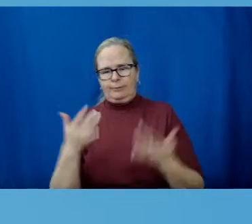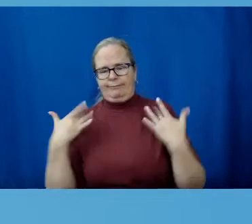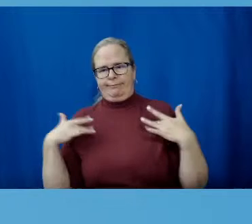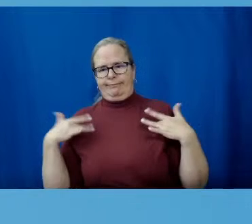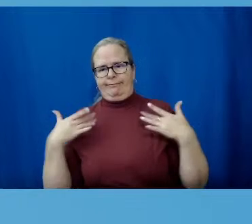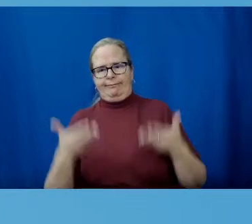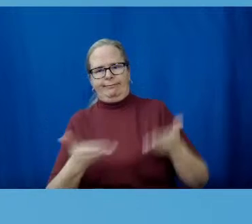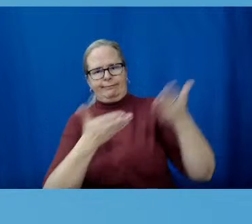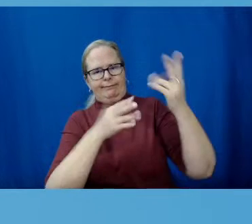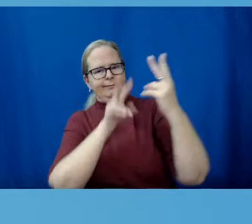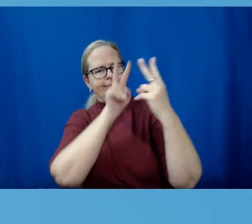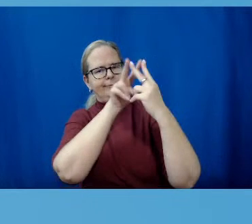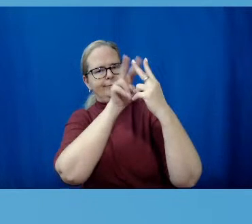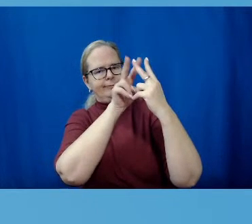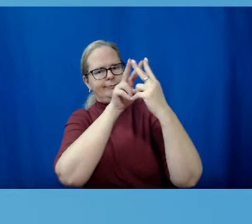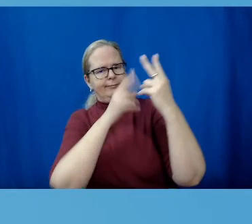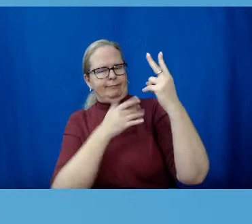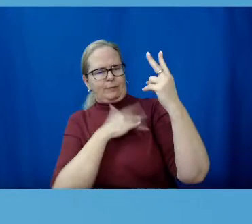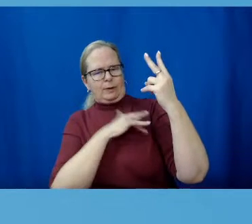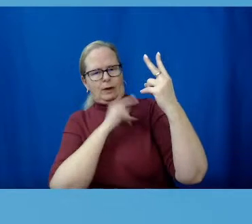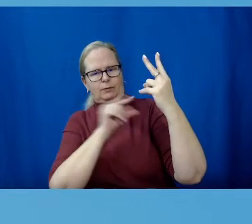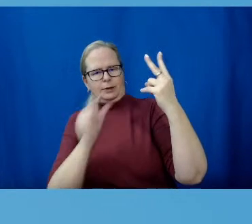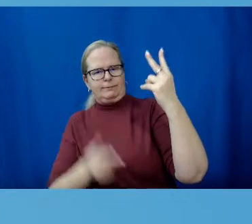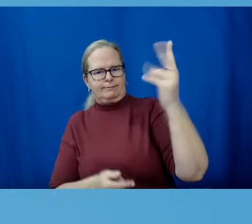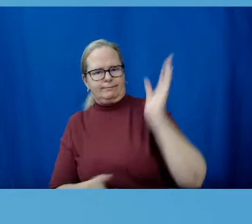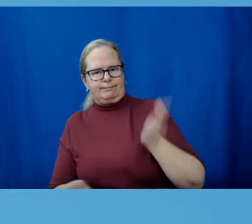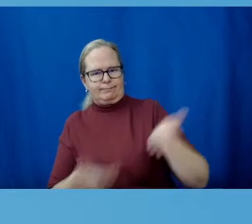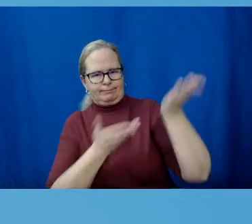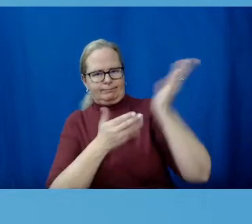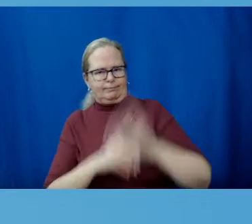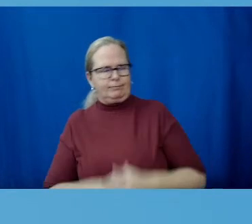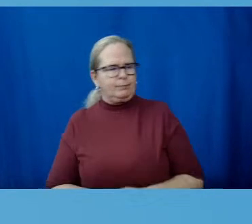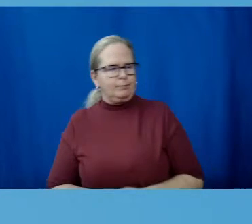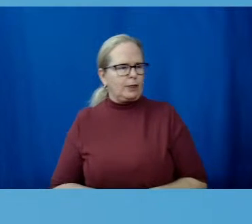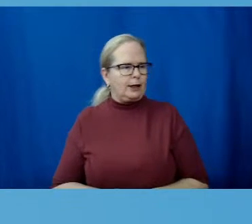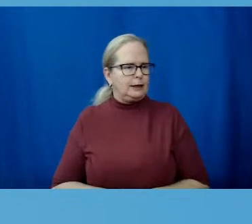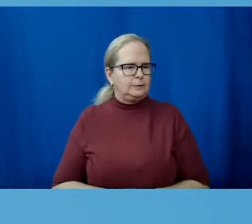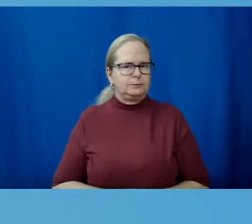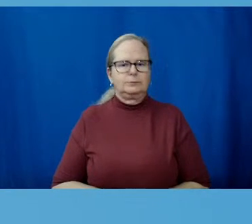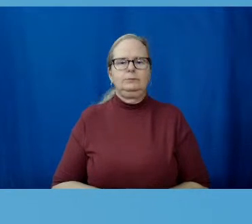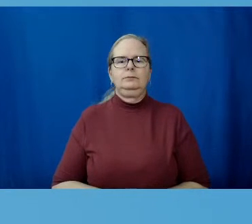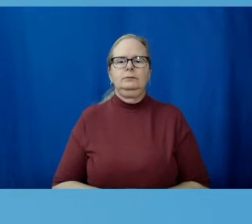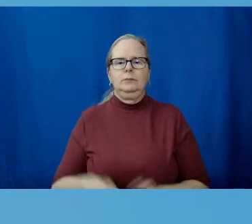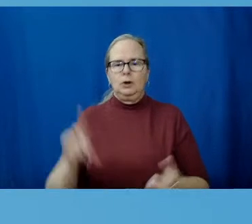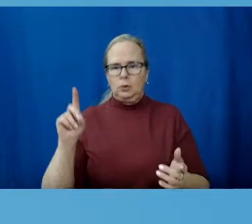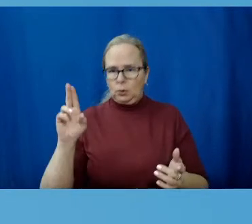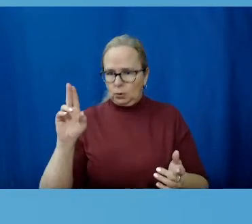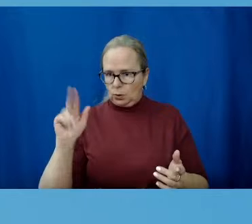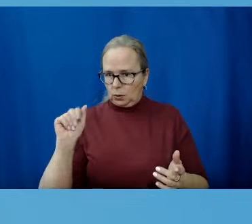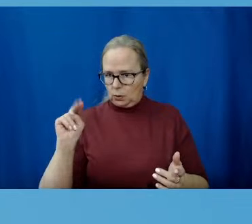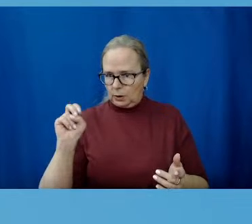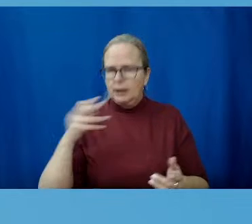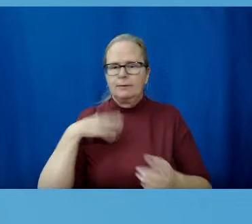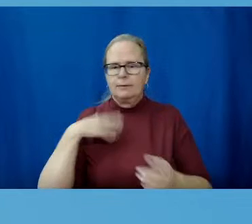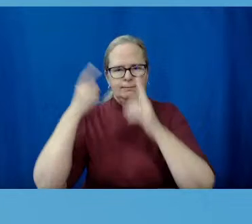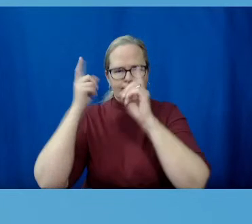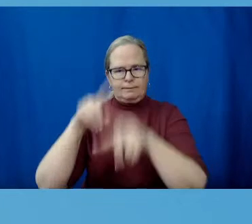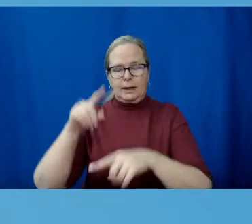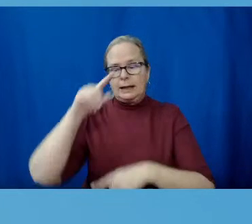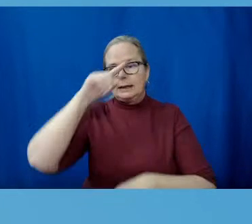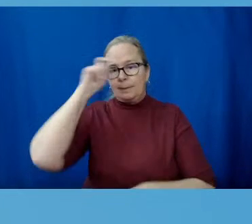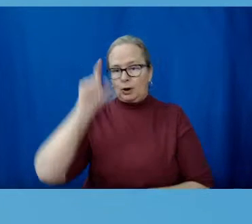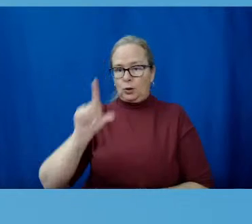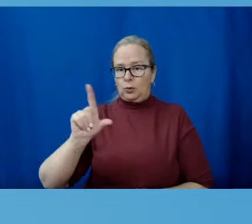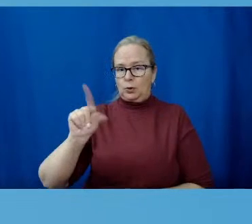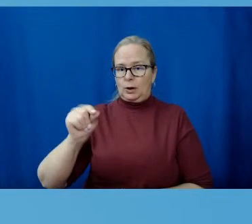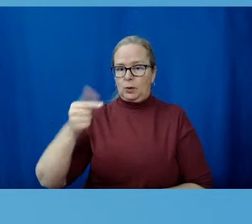of 2021, I agree, we did see times where she moved beyond what her role, in my view, would be. I think